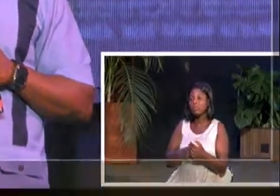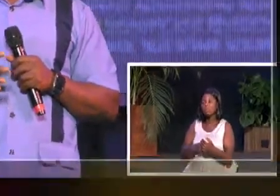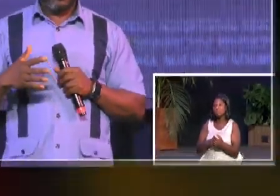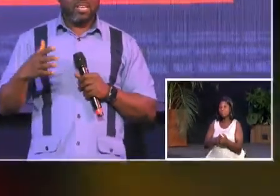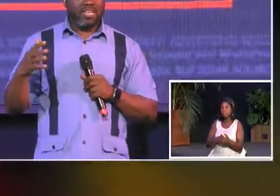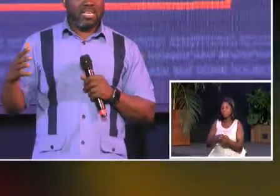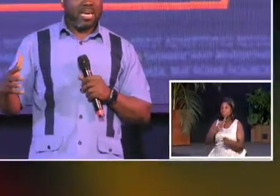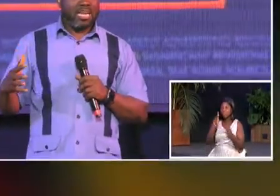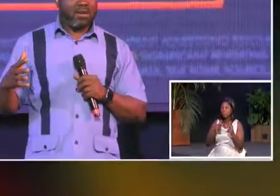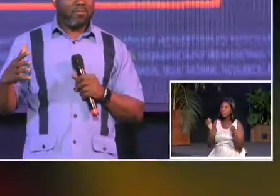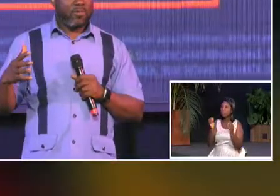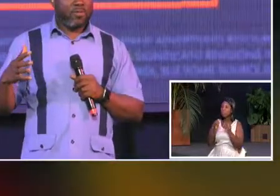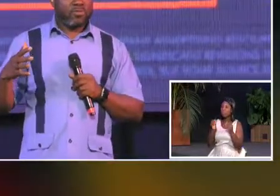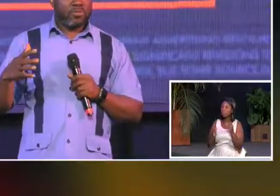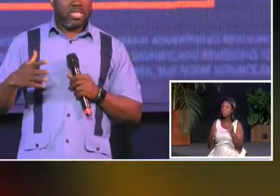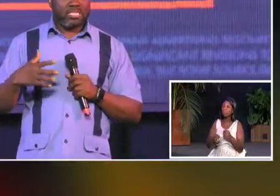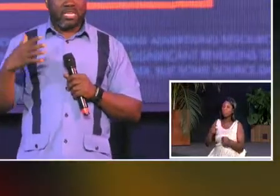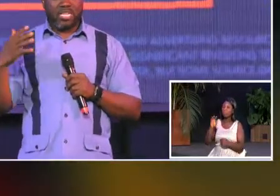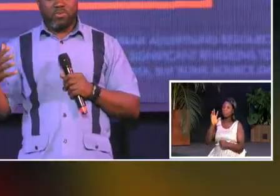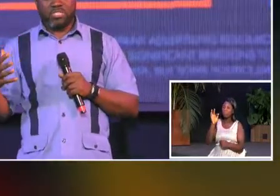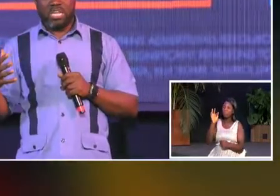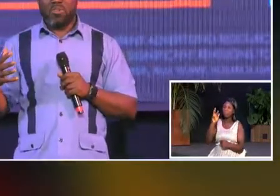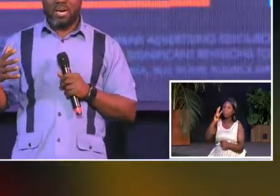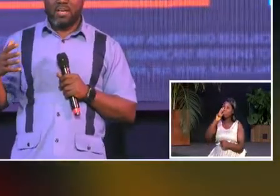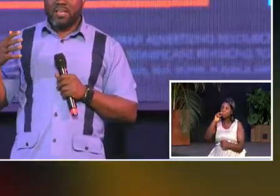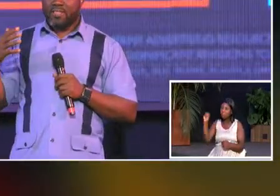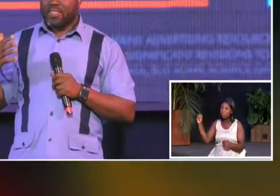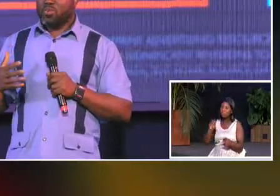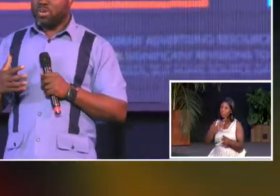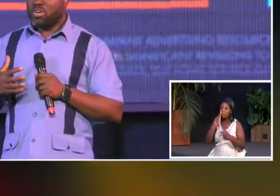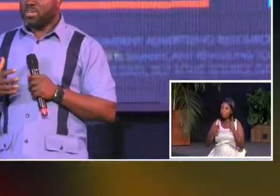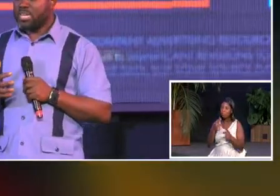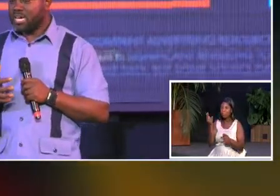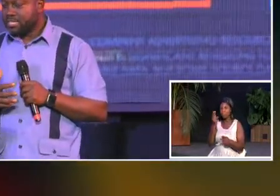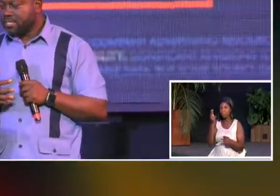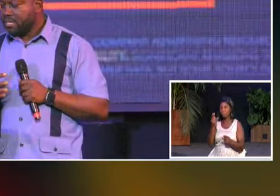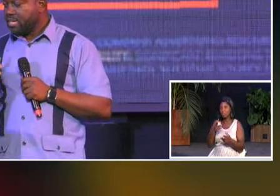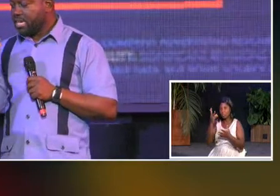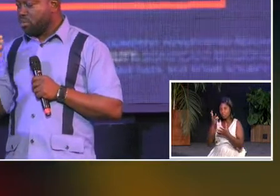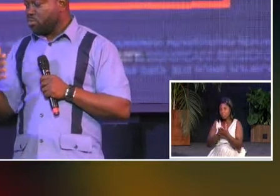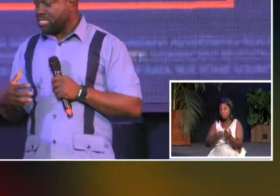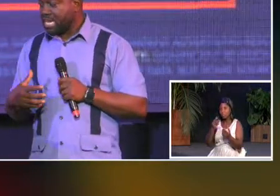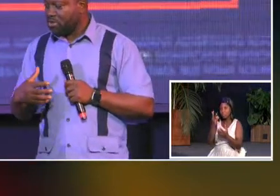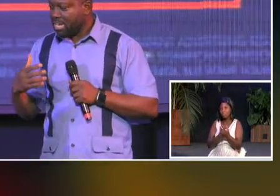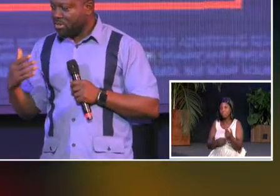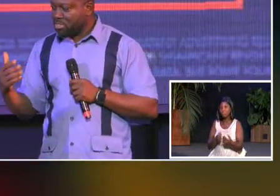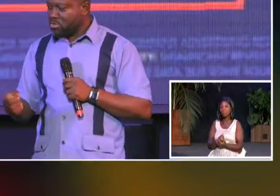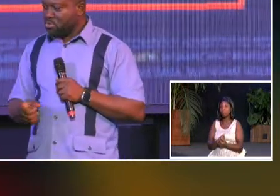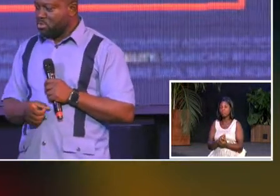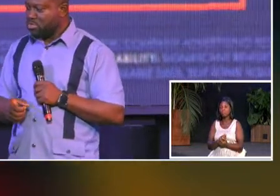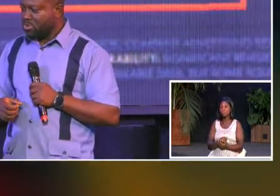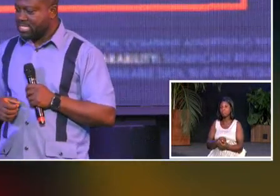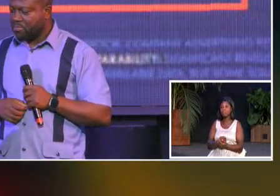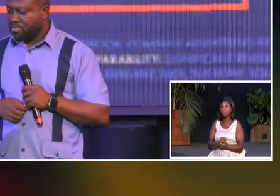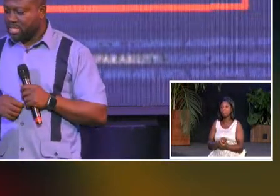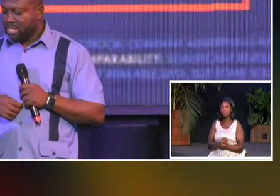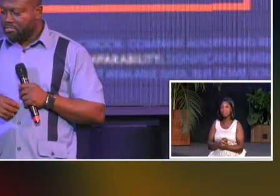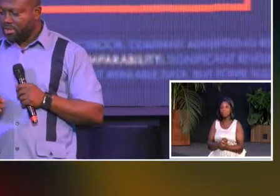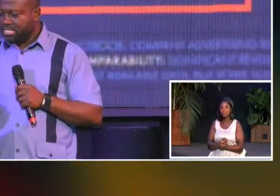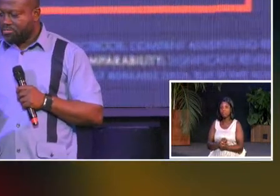users in Ghana. So that's a huge number that we are looking at. And we see how you can also use